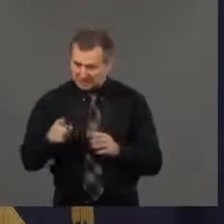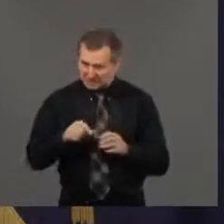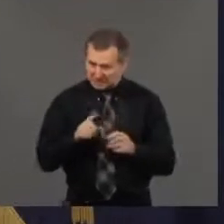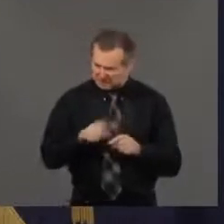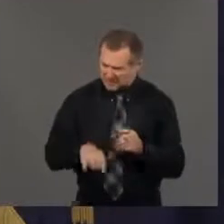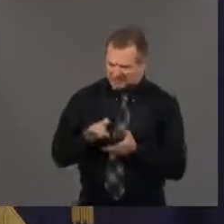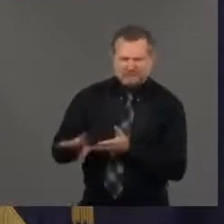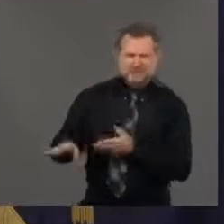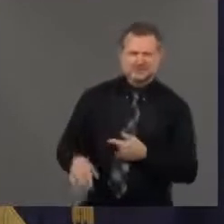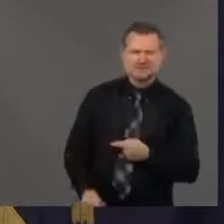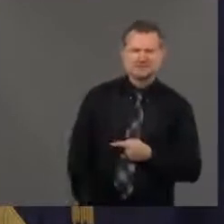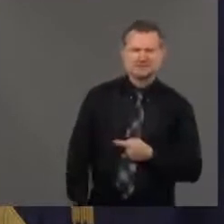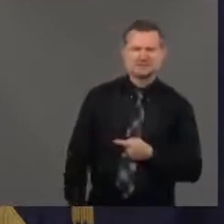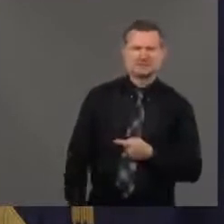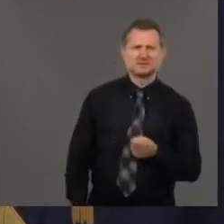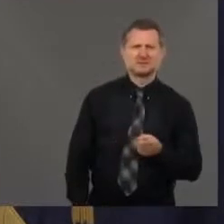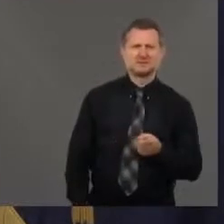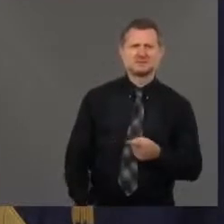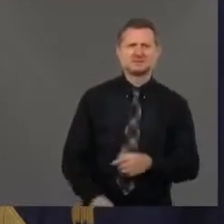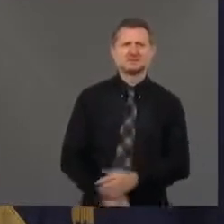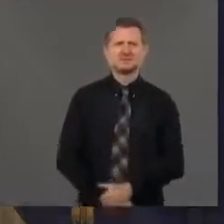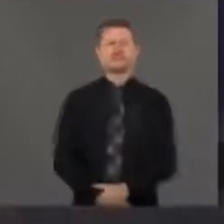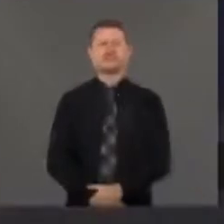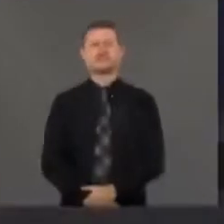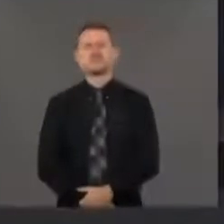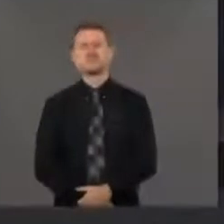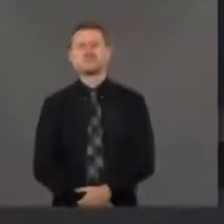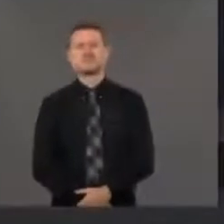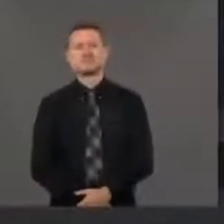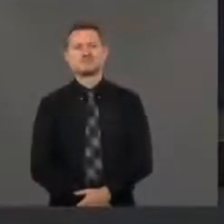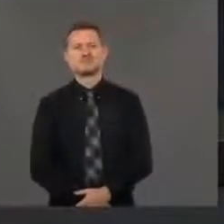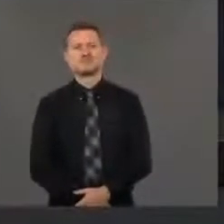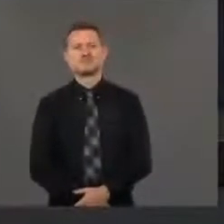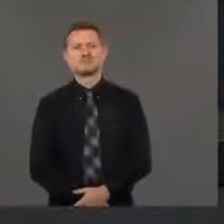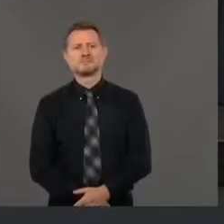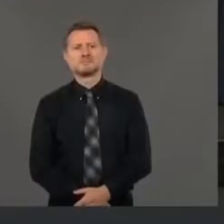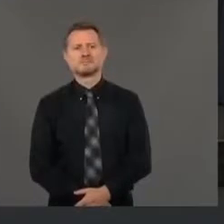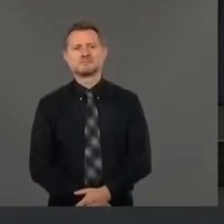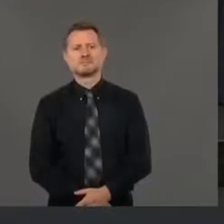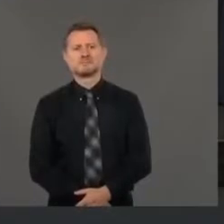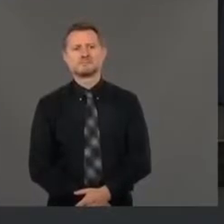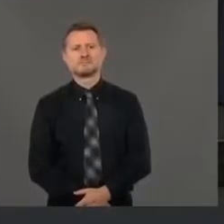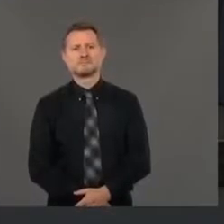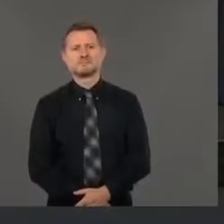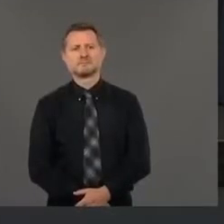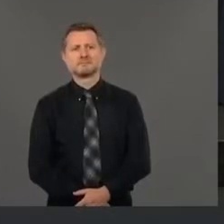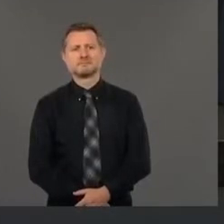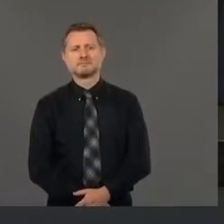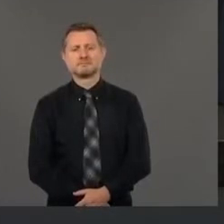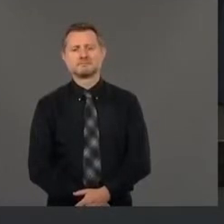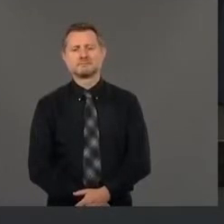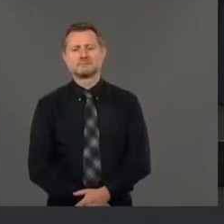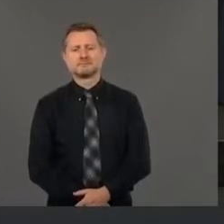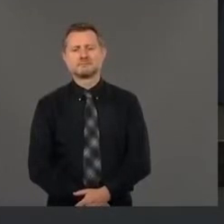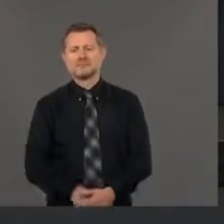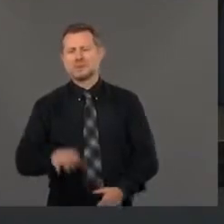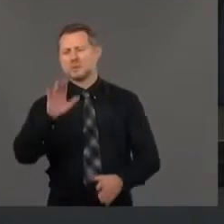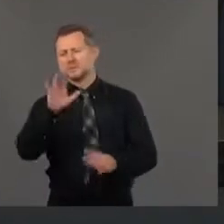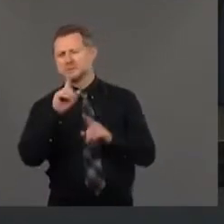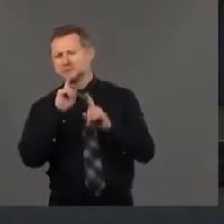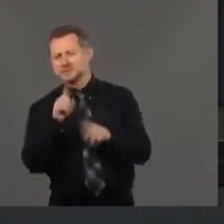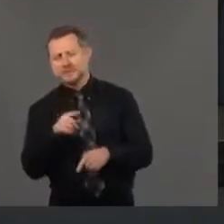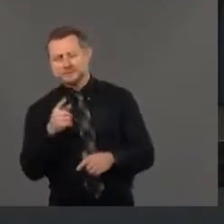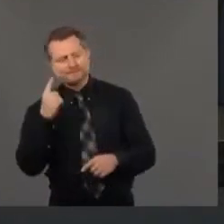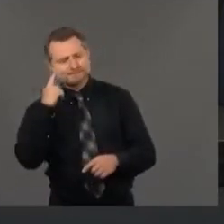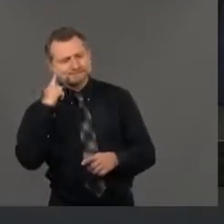now. And if I could just ask about the nursing home report, I want to get your response to criticism that it wasn't independent. Maybe Jim can